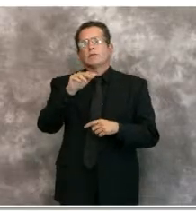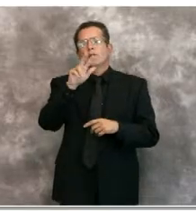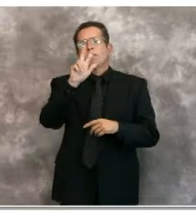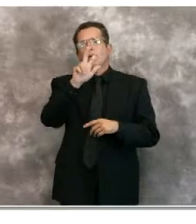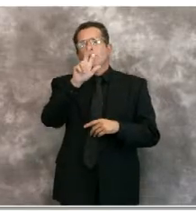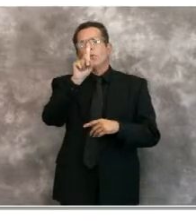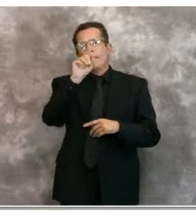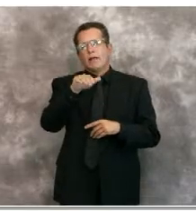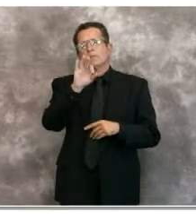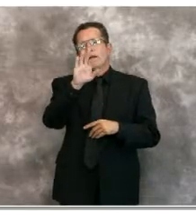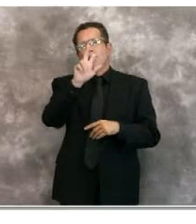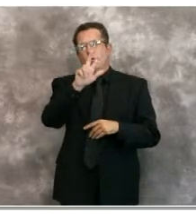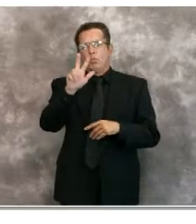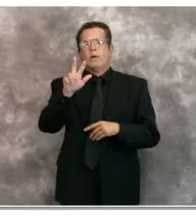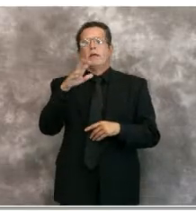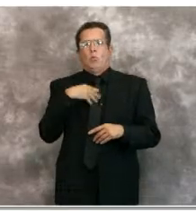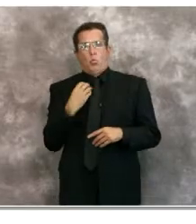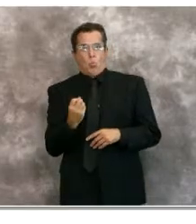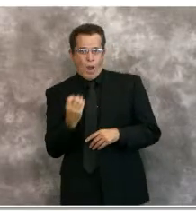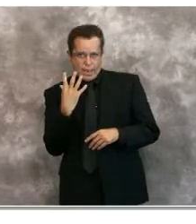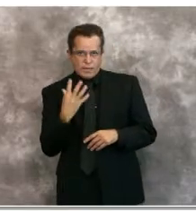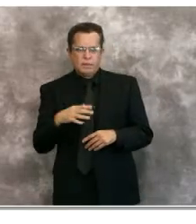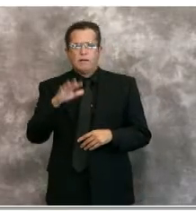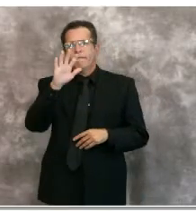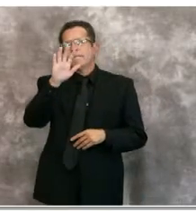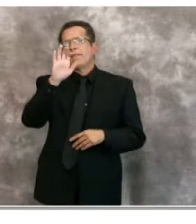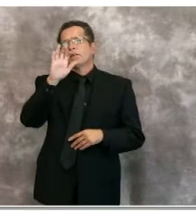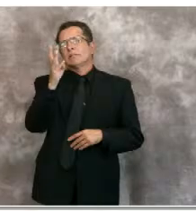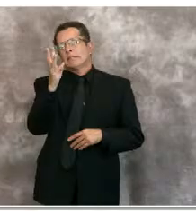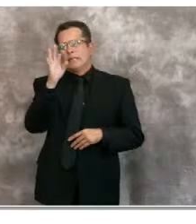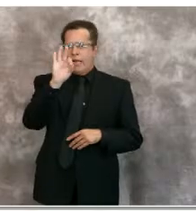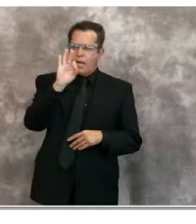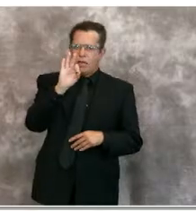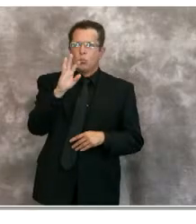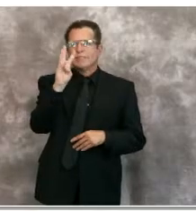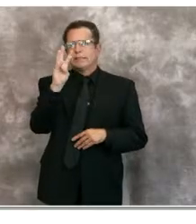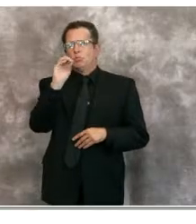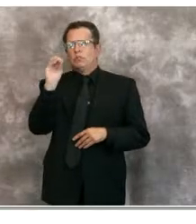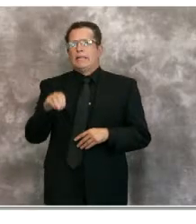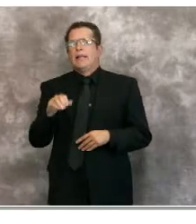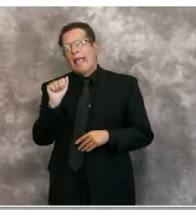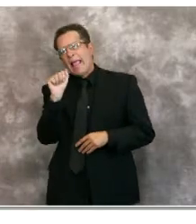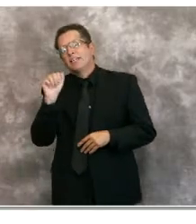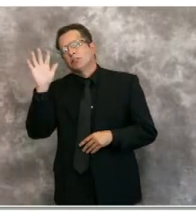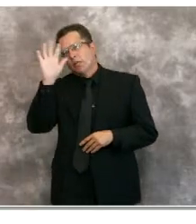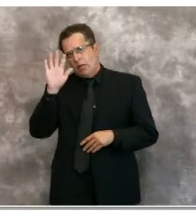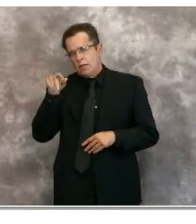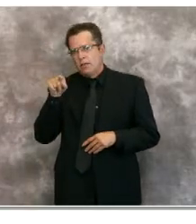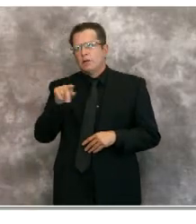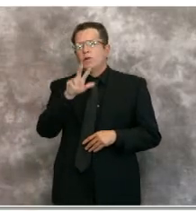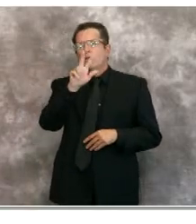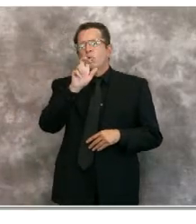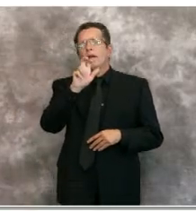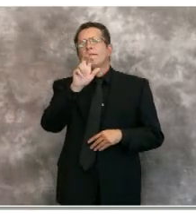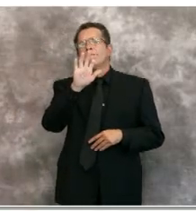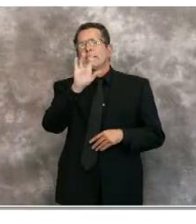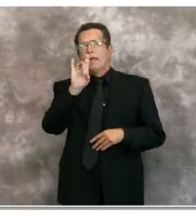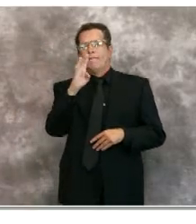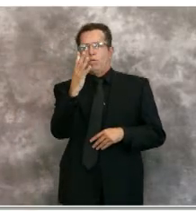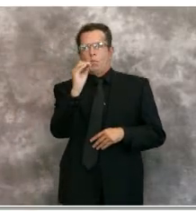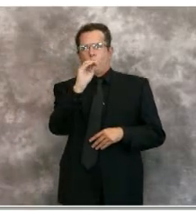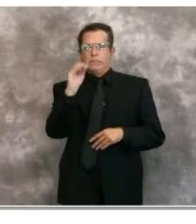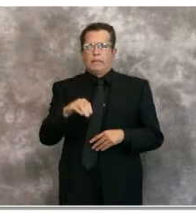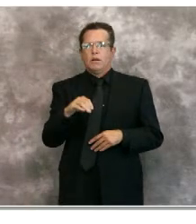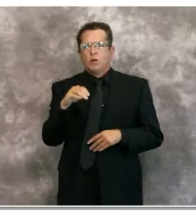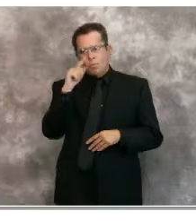1,933 or 21% are white, 569 or 6% are Asian, 358 or 4% are